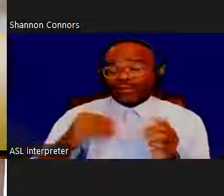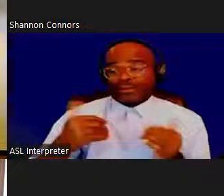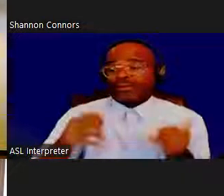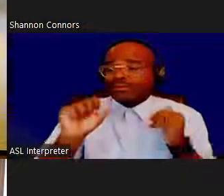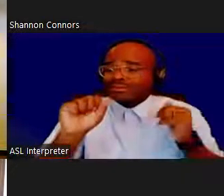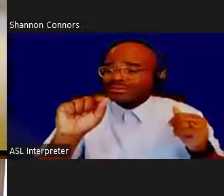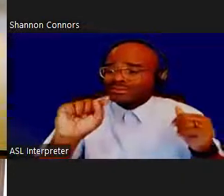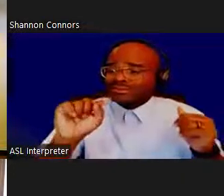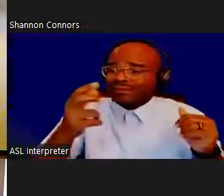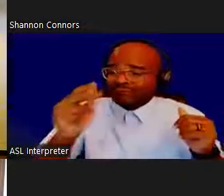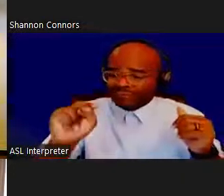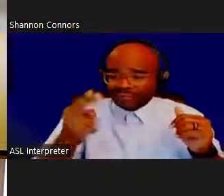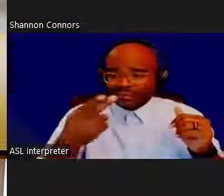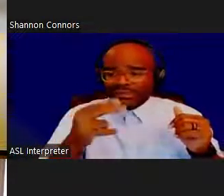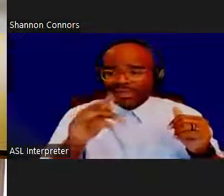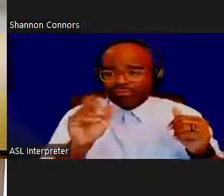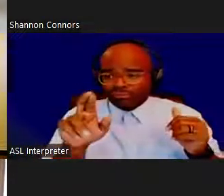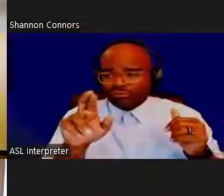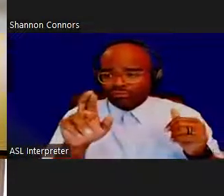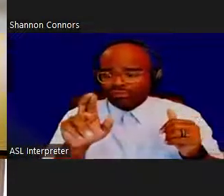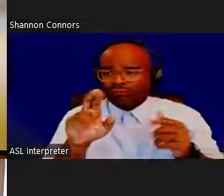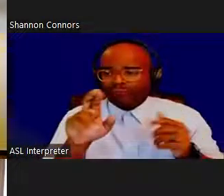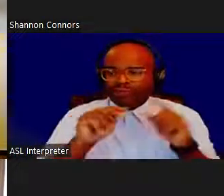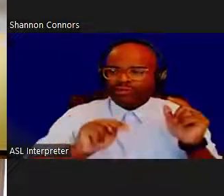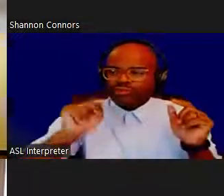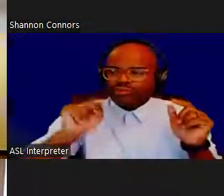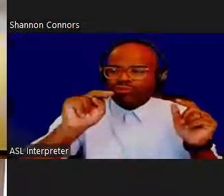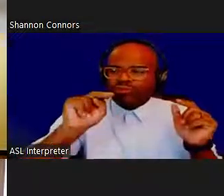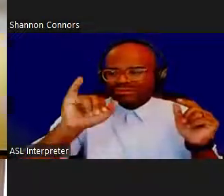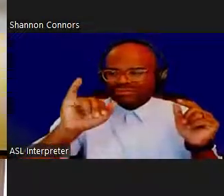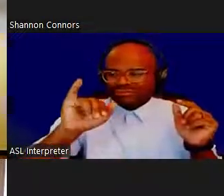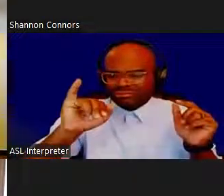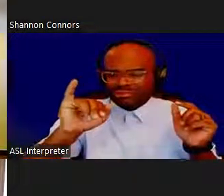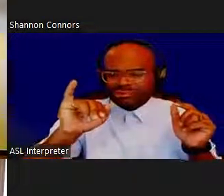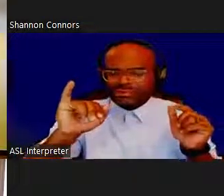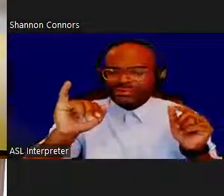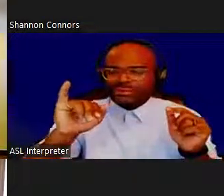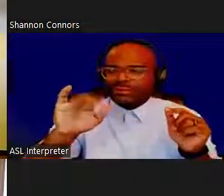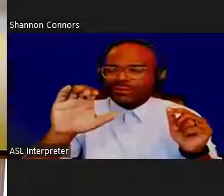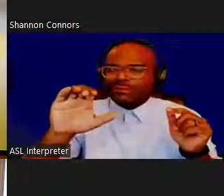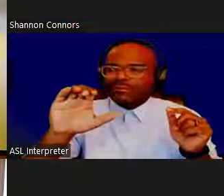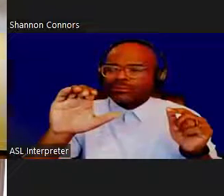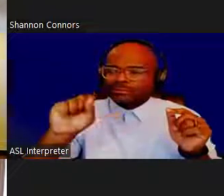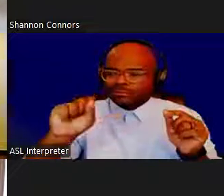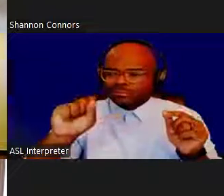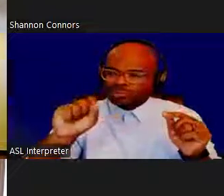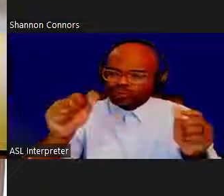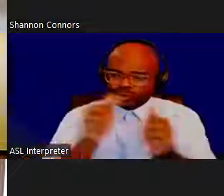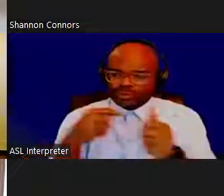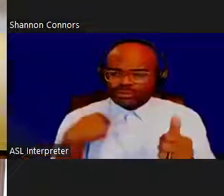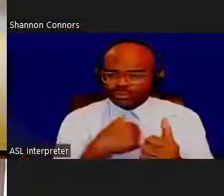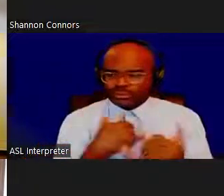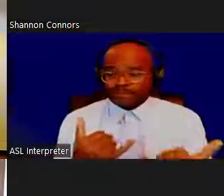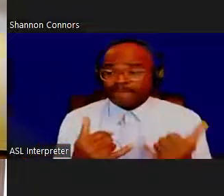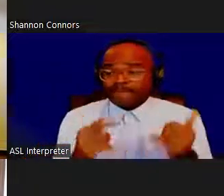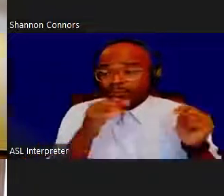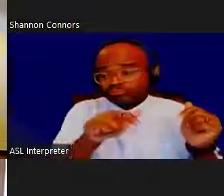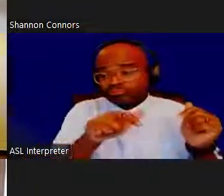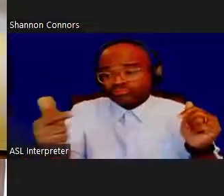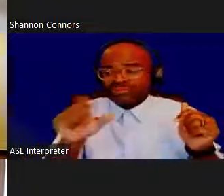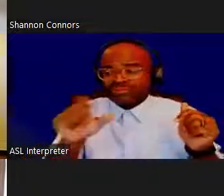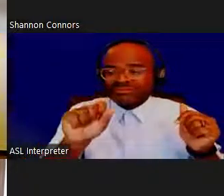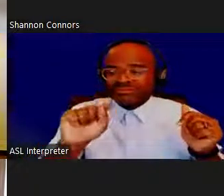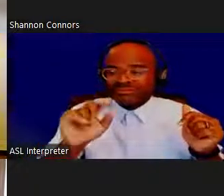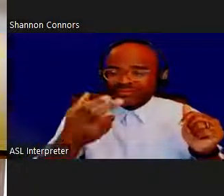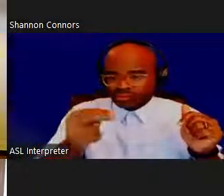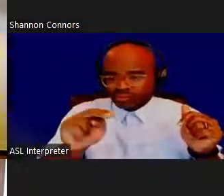USDA Forest Service and the Northern Institute of Applied Climate Science with us today. We'll be introducing Stephen in just a few